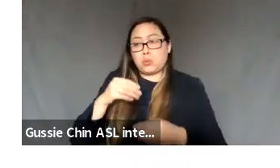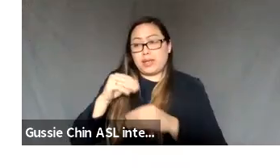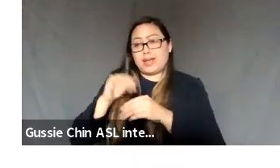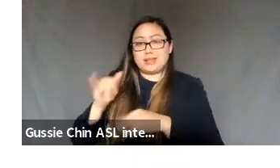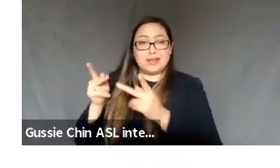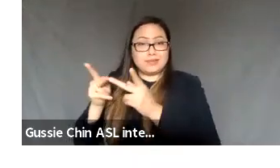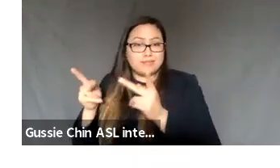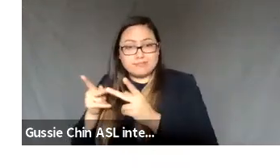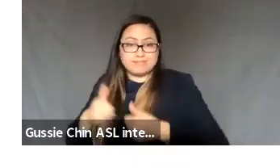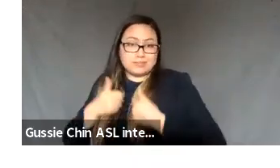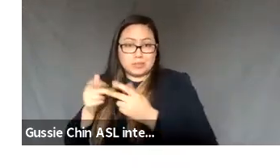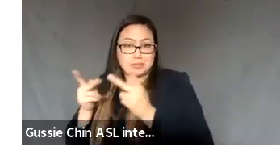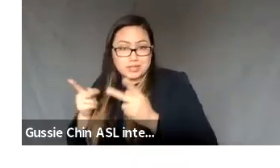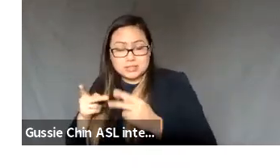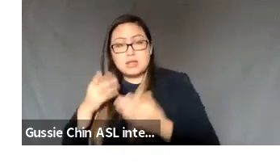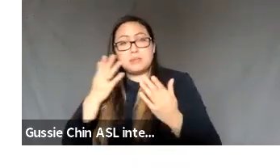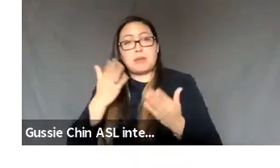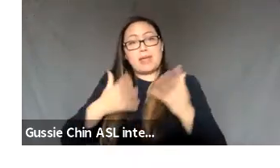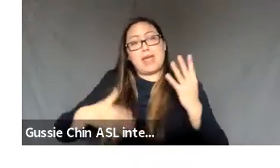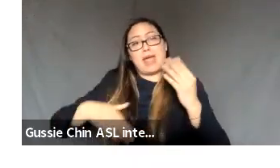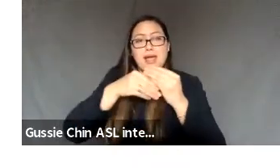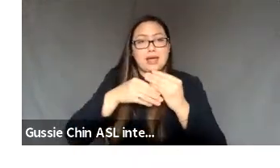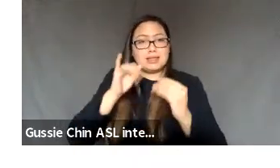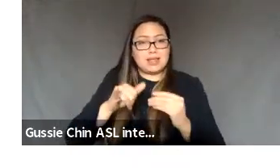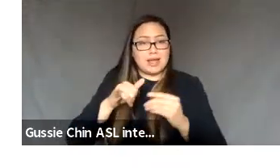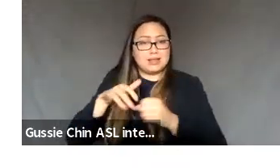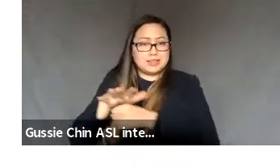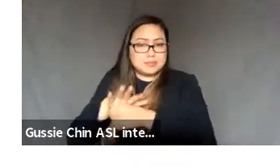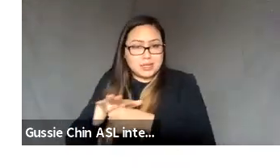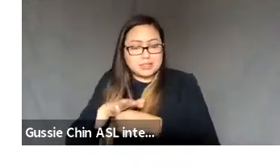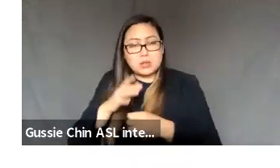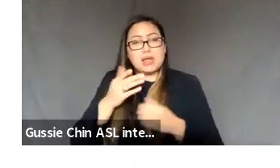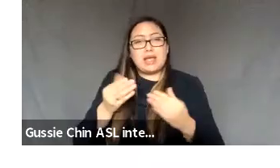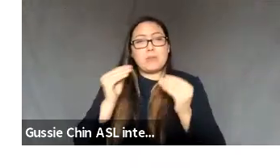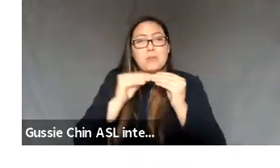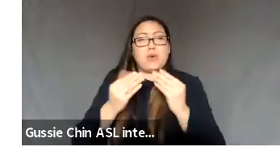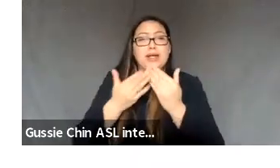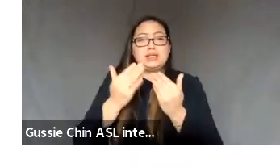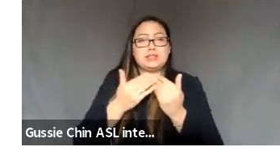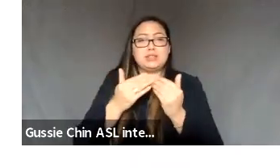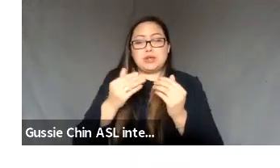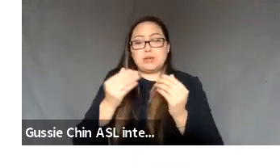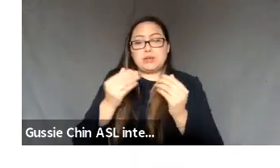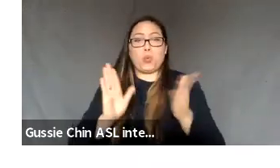may need to add additional space. So for ease of maneuverability for the patient.